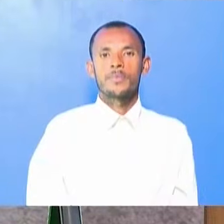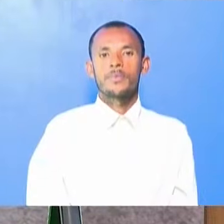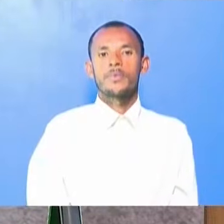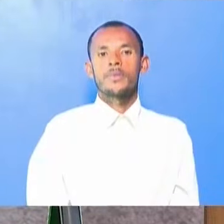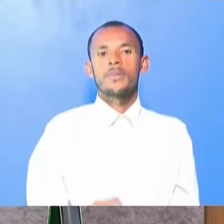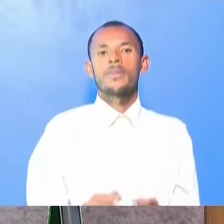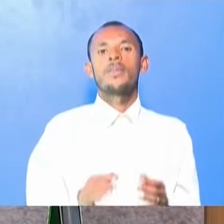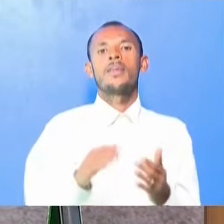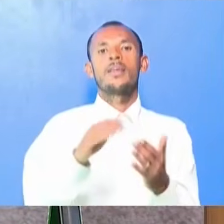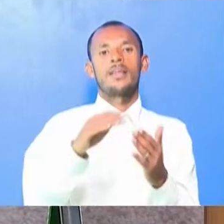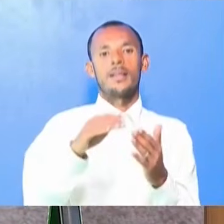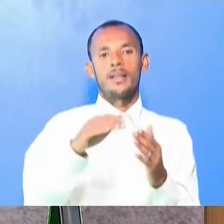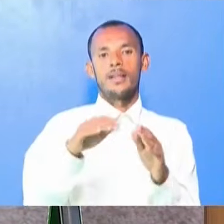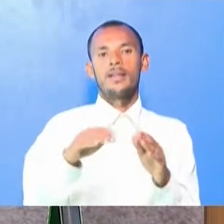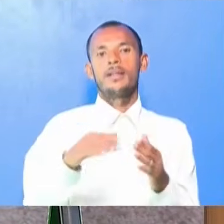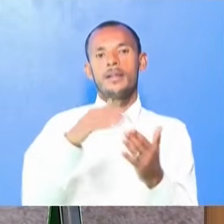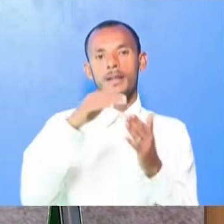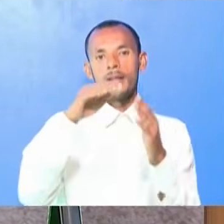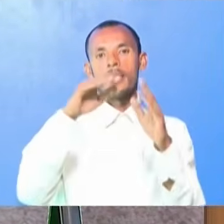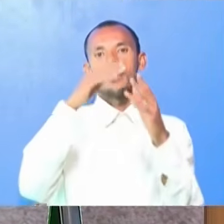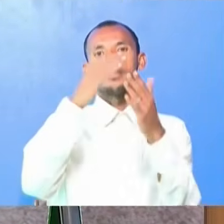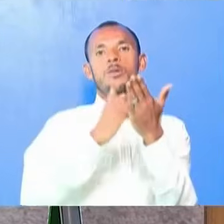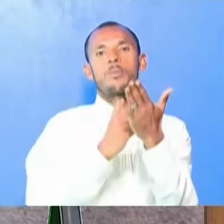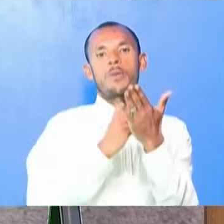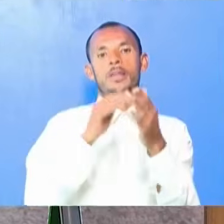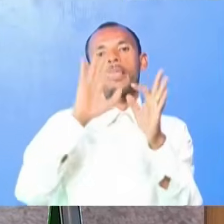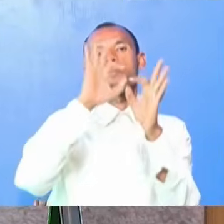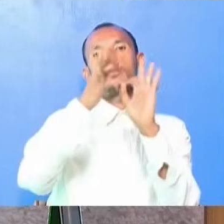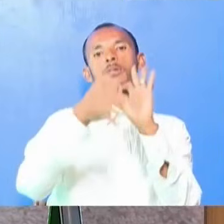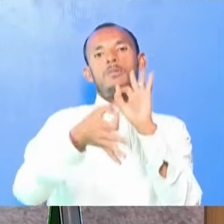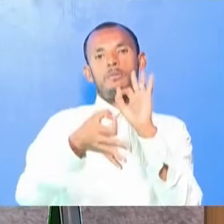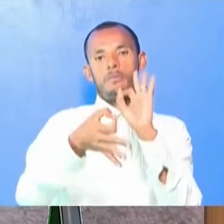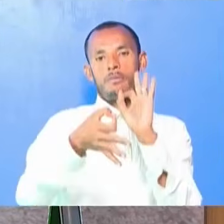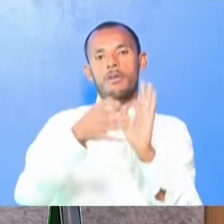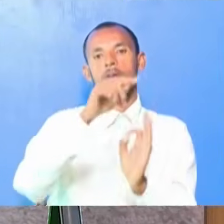Lesson topic, definition of integers.